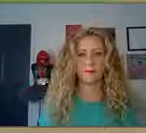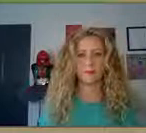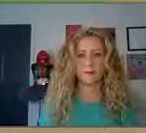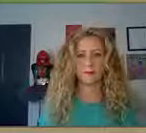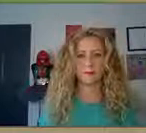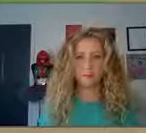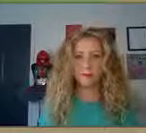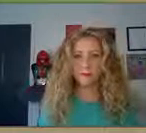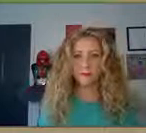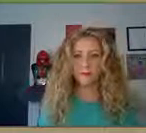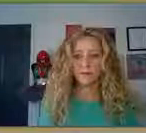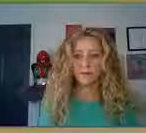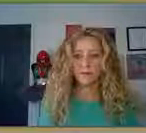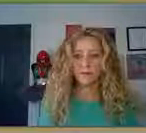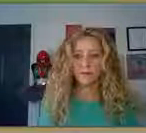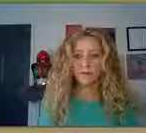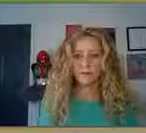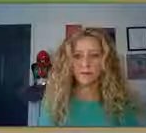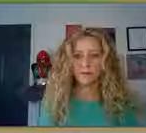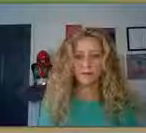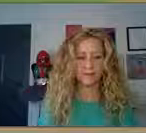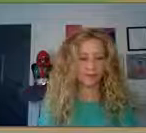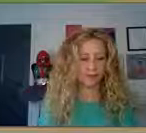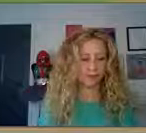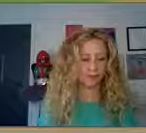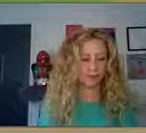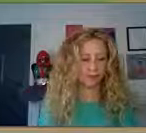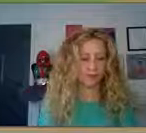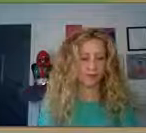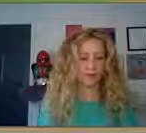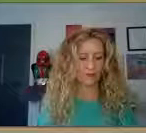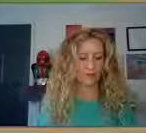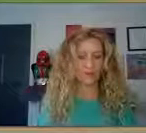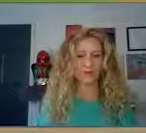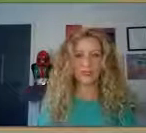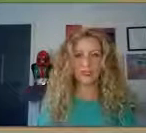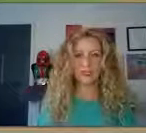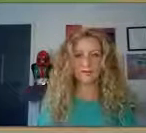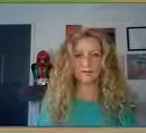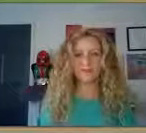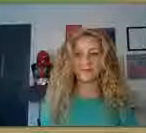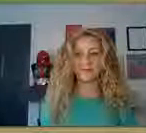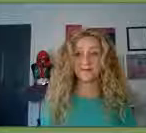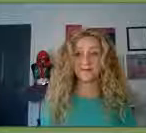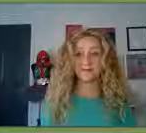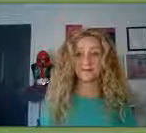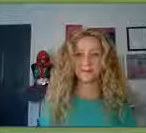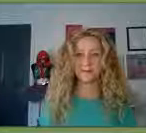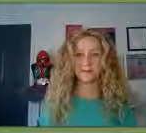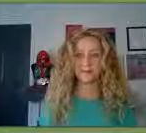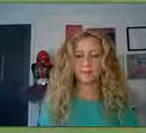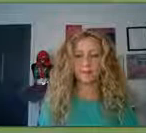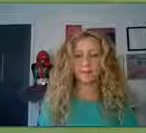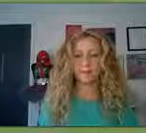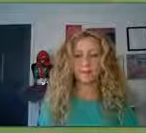Jesus loves everyone. I think that's the answer to our question. Ask me the question, Shine. How do